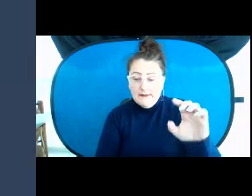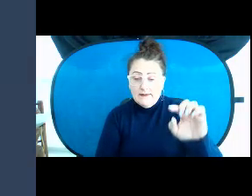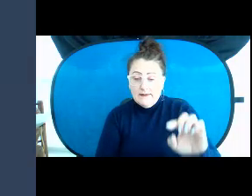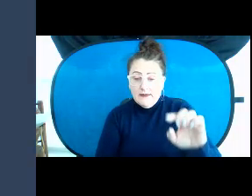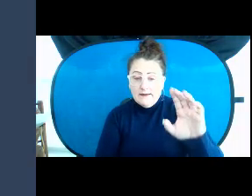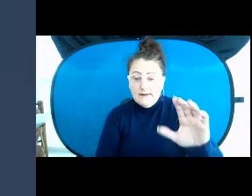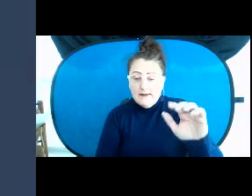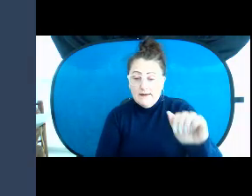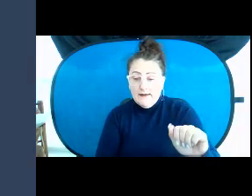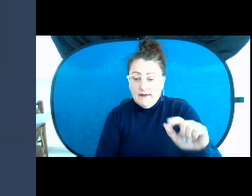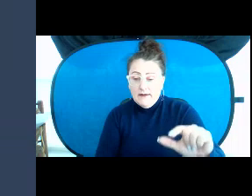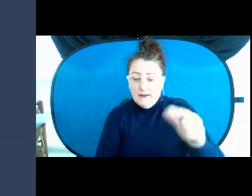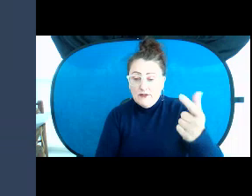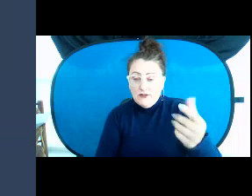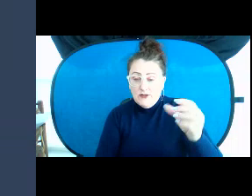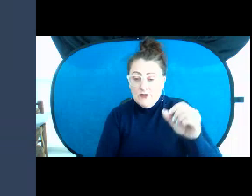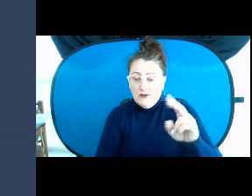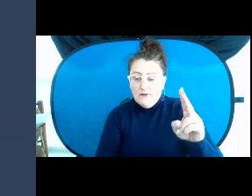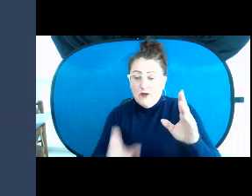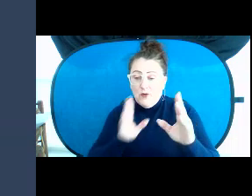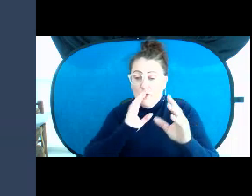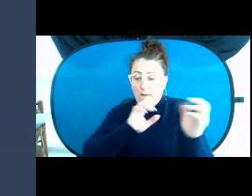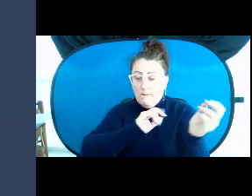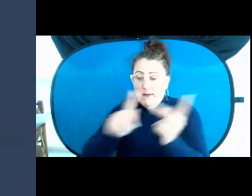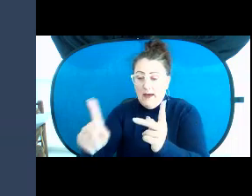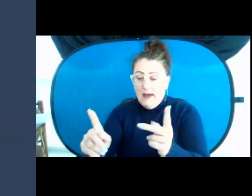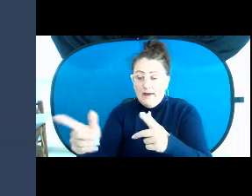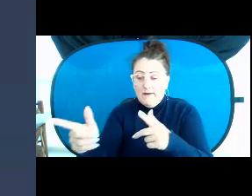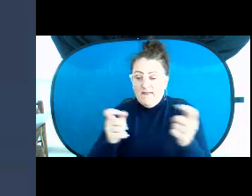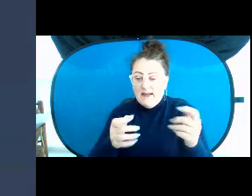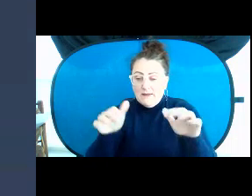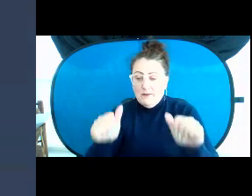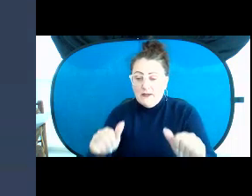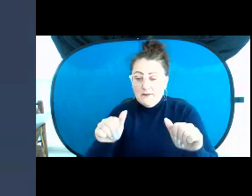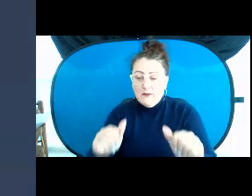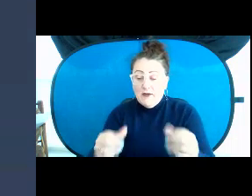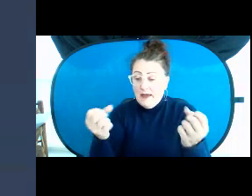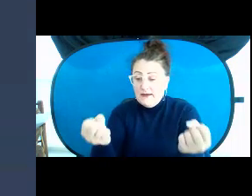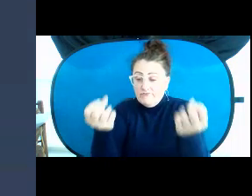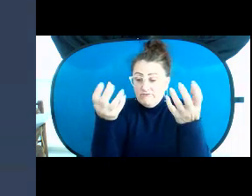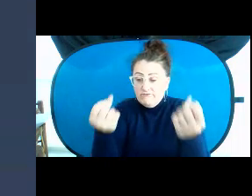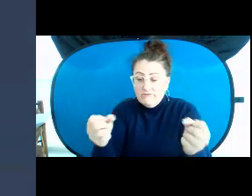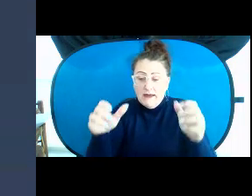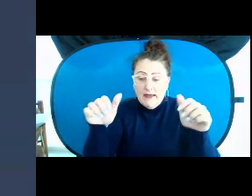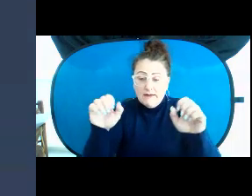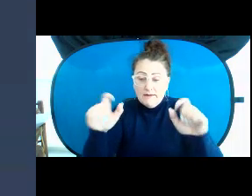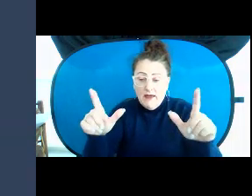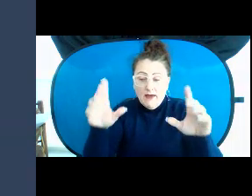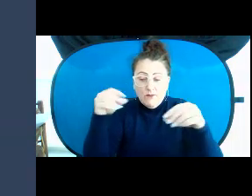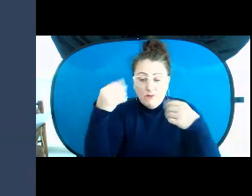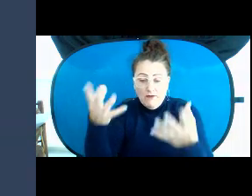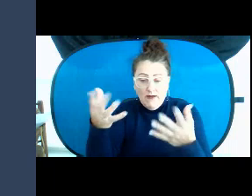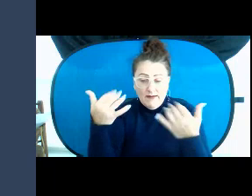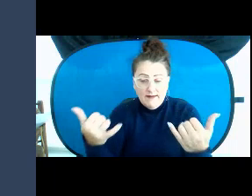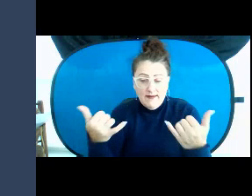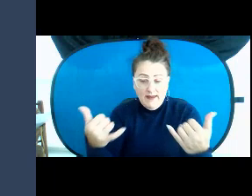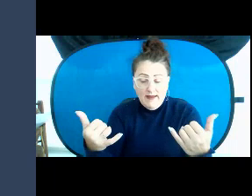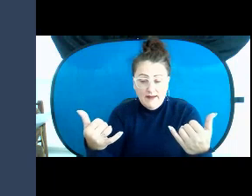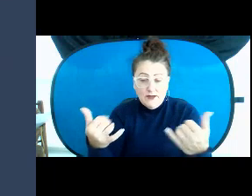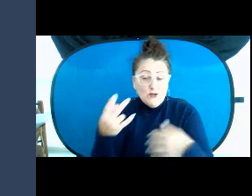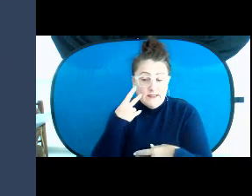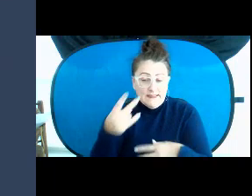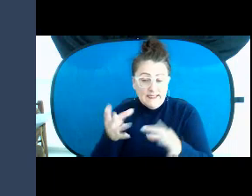ctc@catc.ca.gov. We'll have them returned to you as quickly as possible. American Sign Language translation is being provided on the webinar. You should see